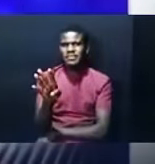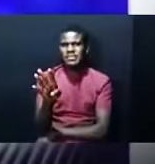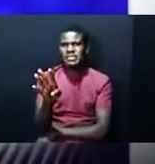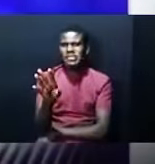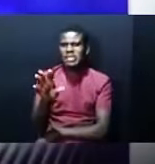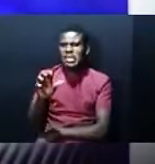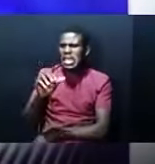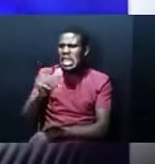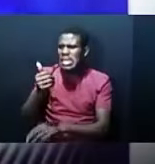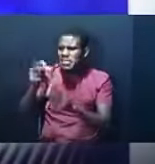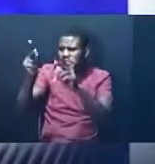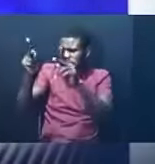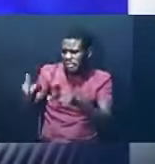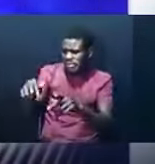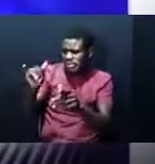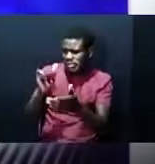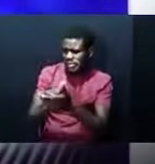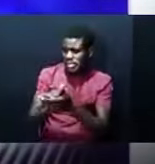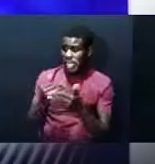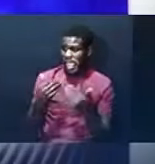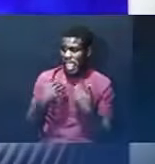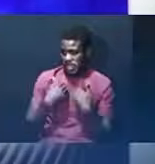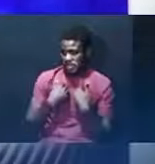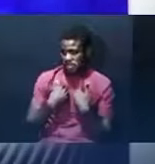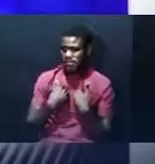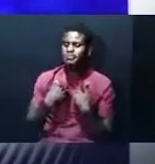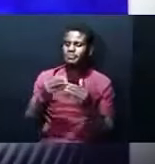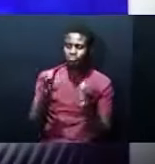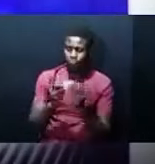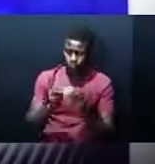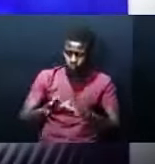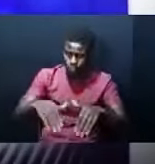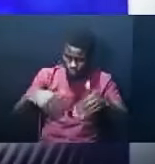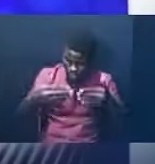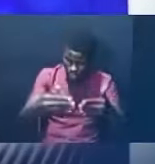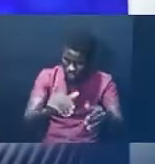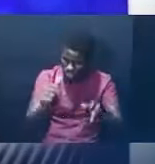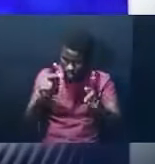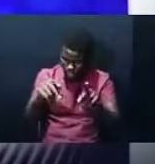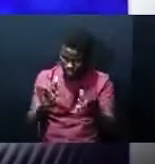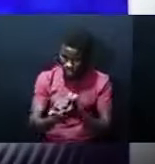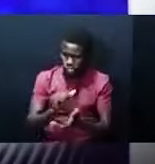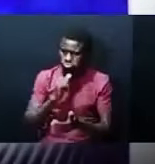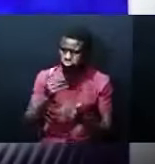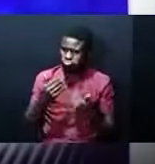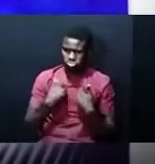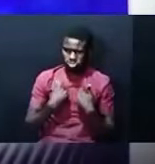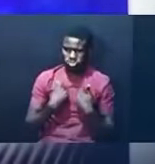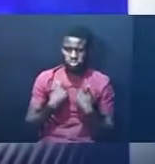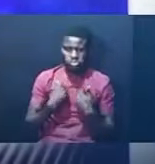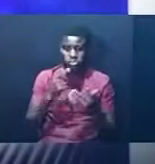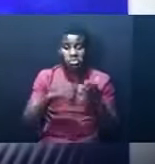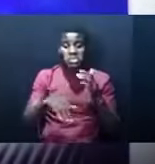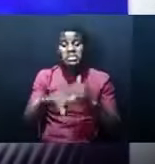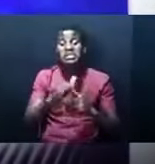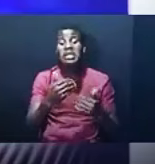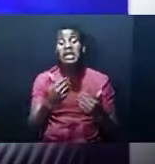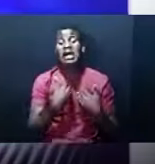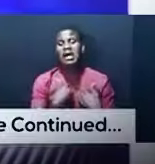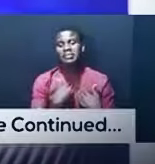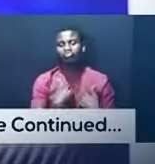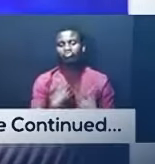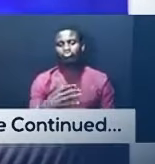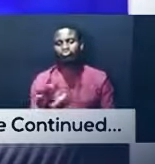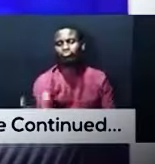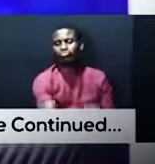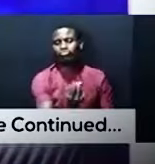Whoever has will be given more. Whoever does not have, even what they have